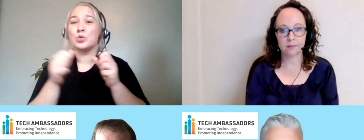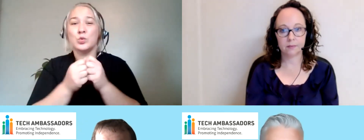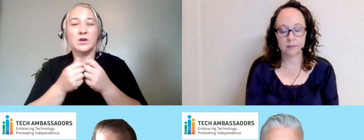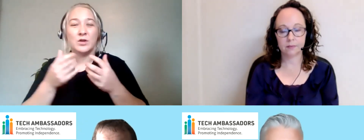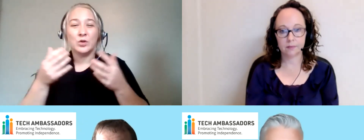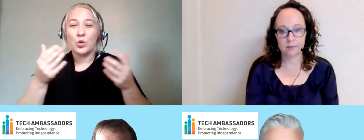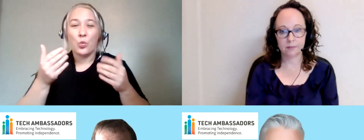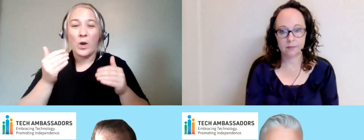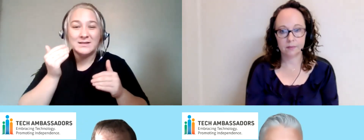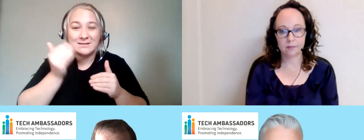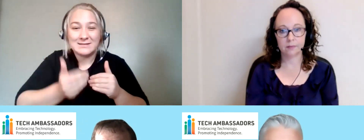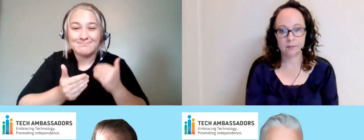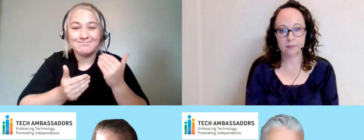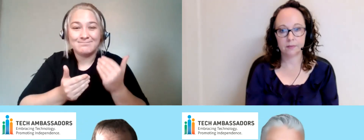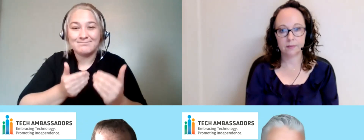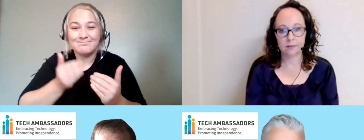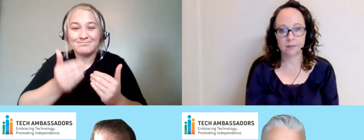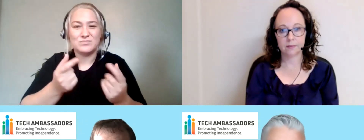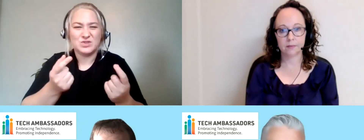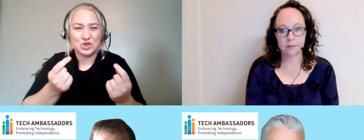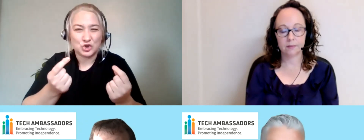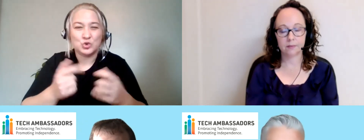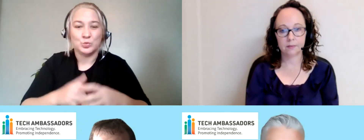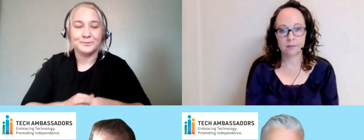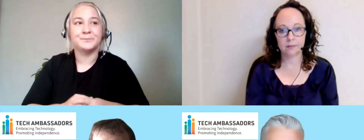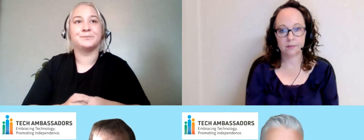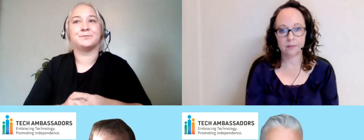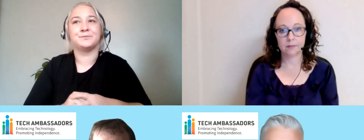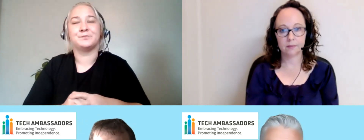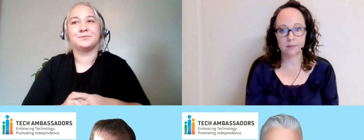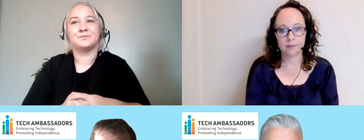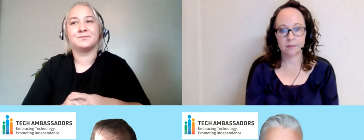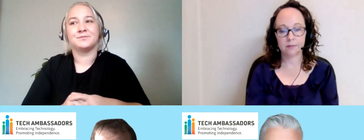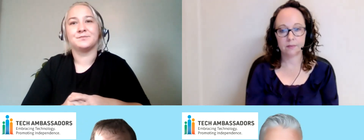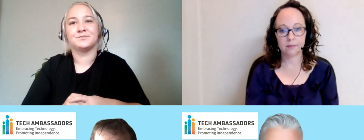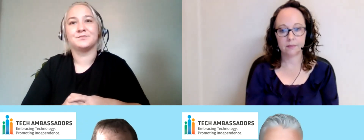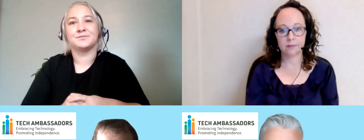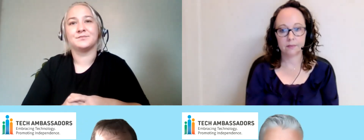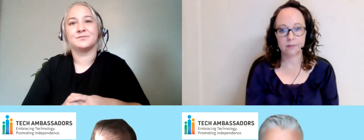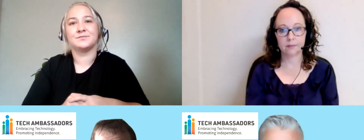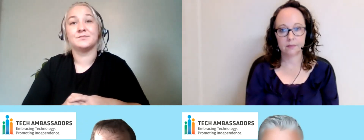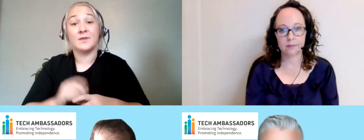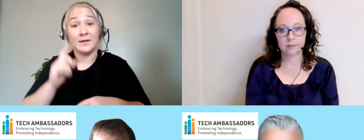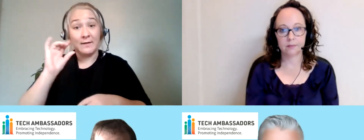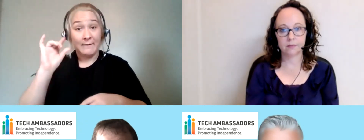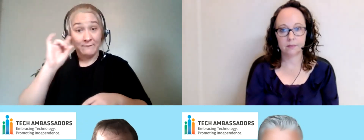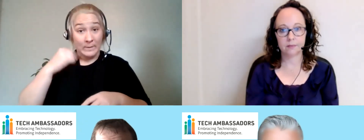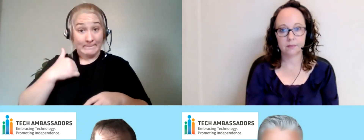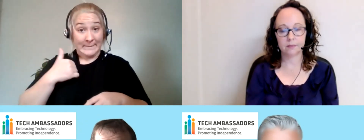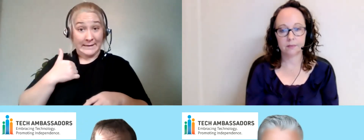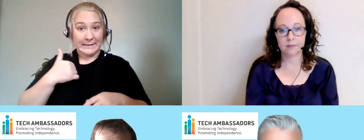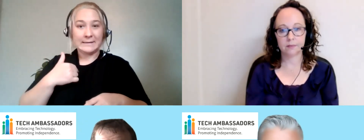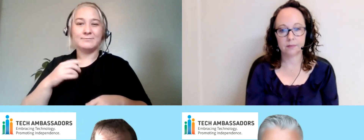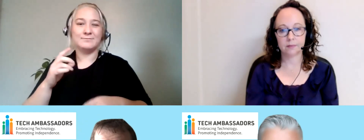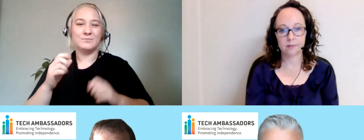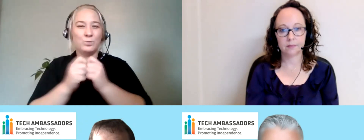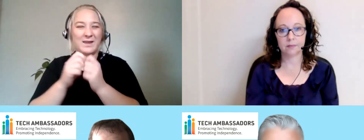steps are next. And like for me with the A